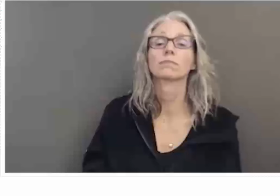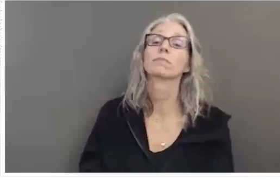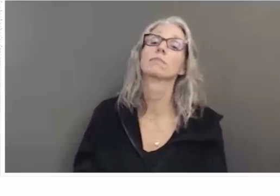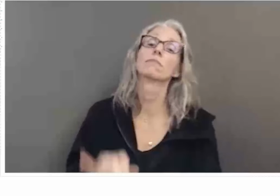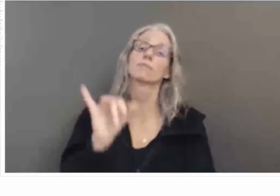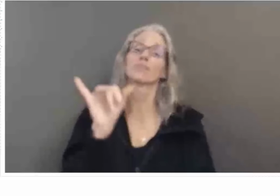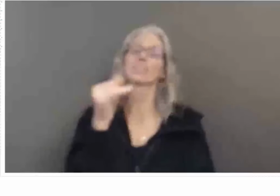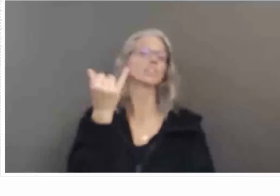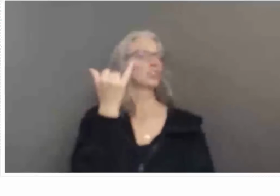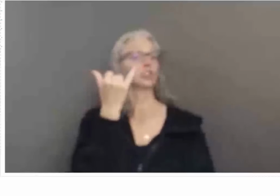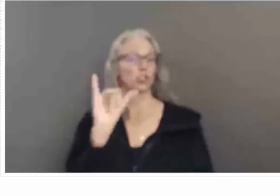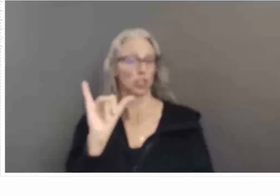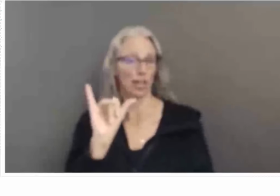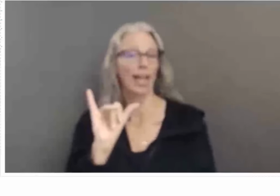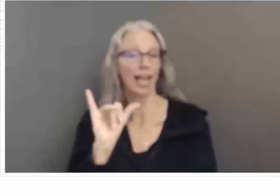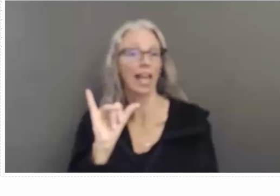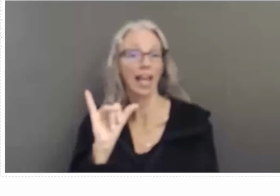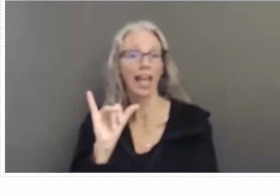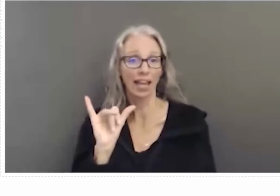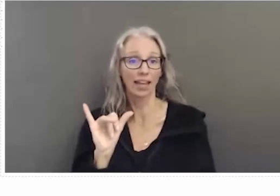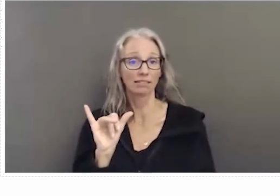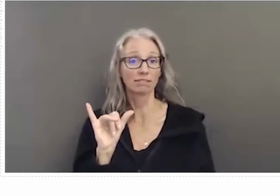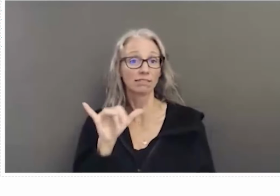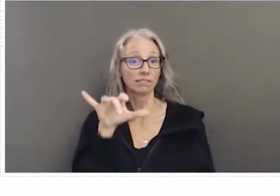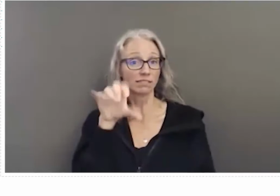disagree altogether.